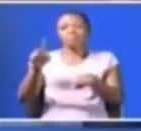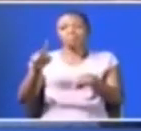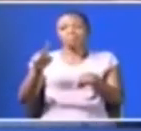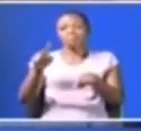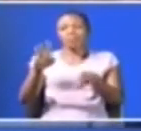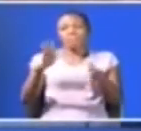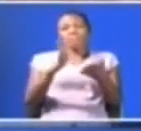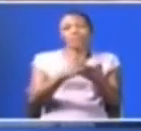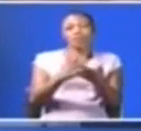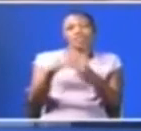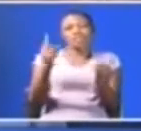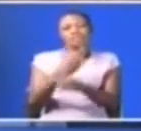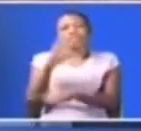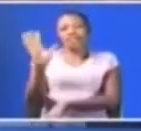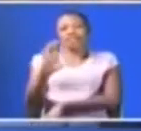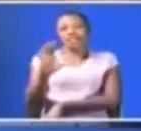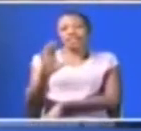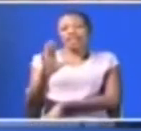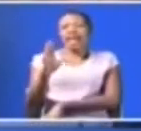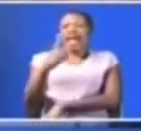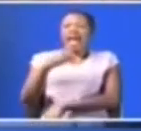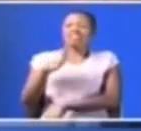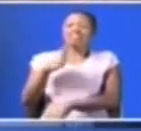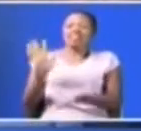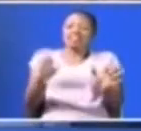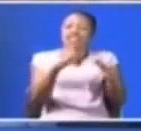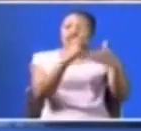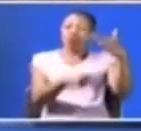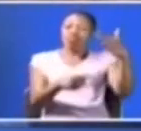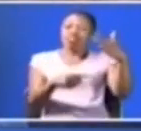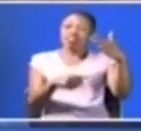varied between different counties. What we are urging, we are going as